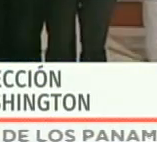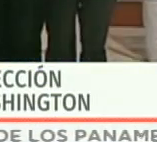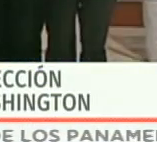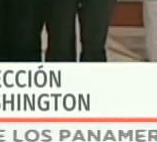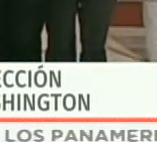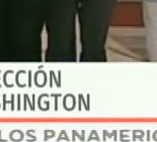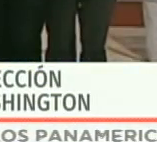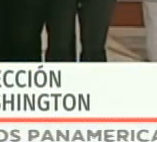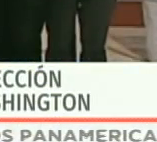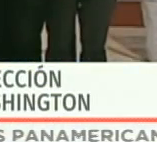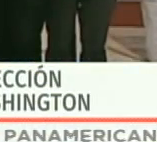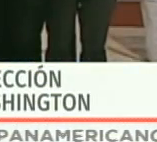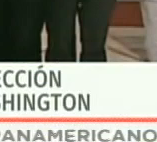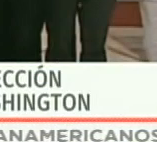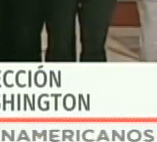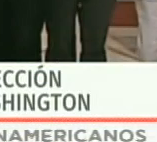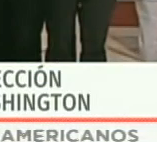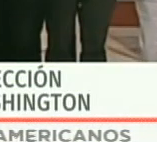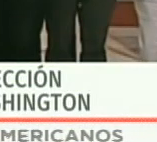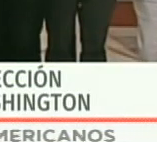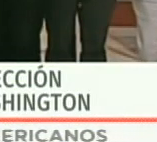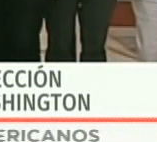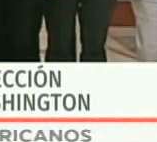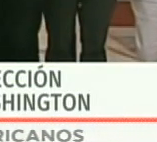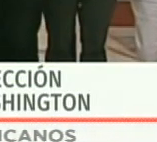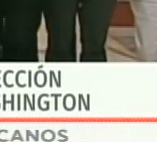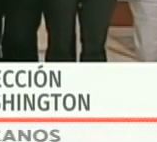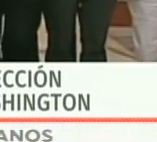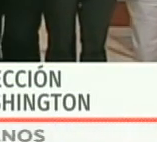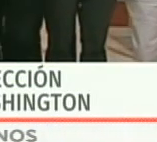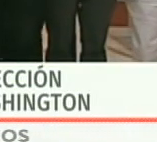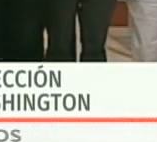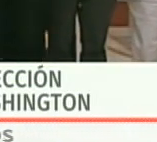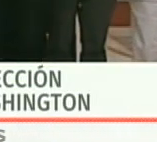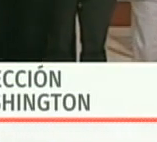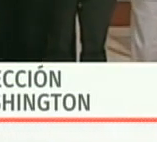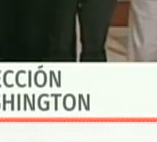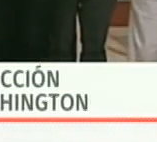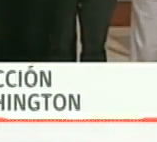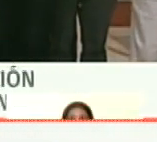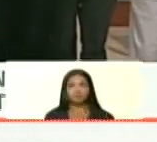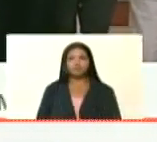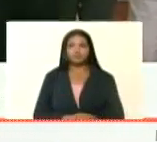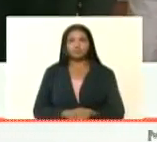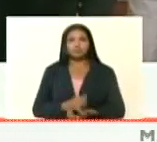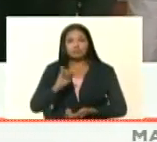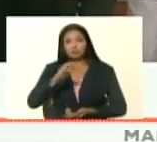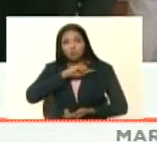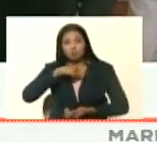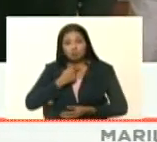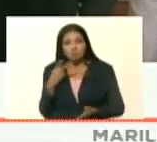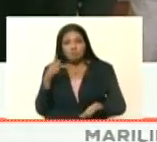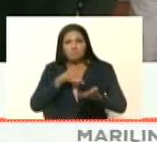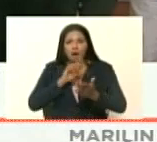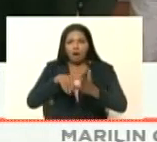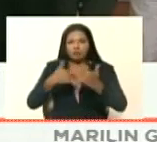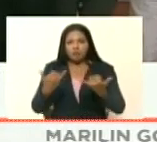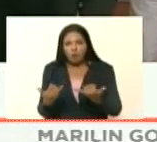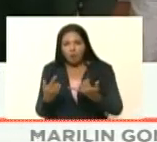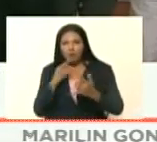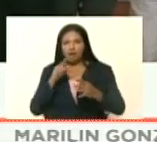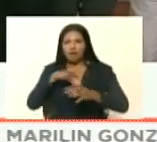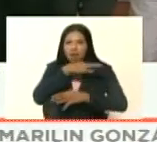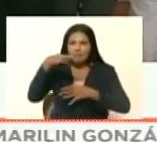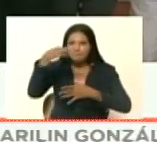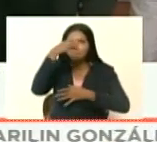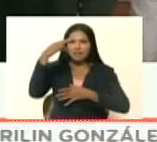Ese es nuestro mensaje a usted. Y nosotros estamos aquí entonces en un